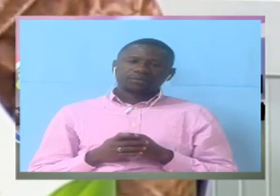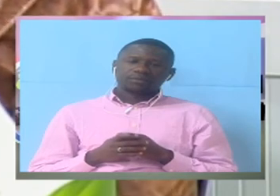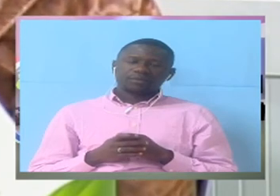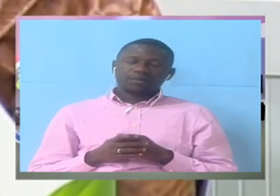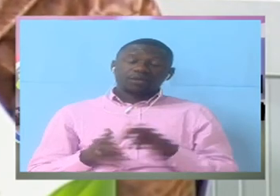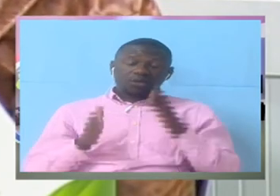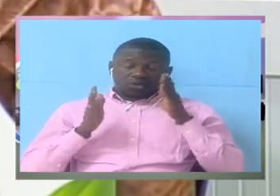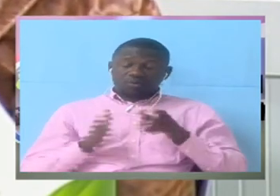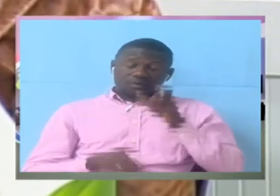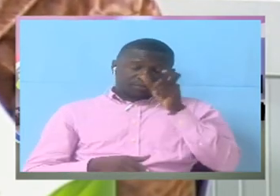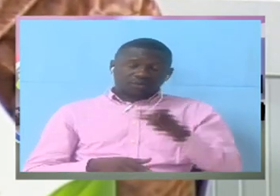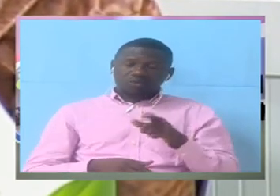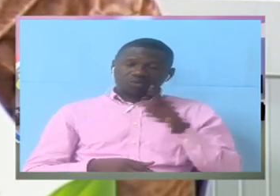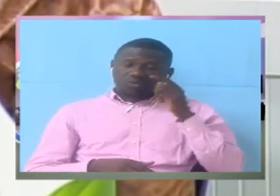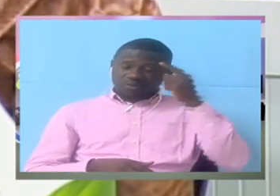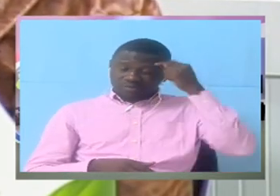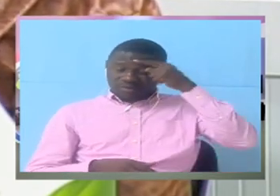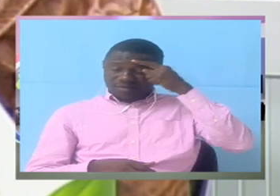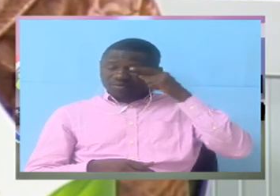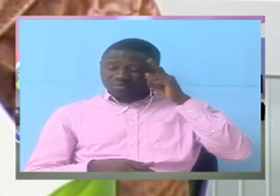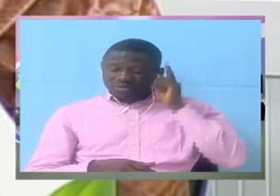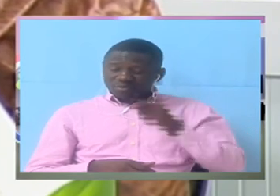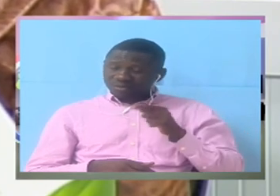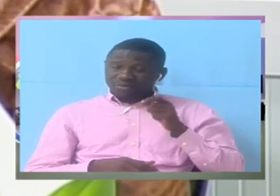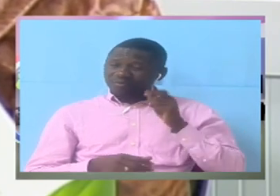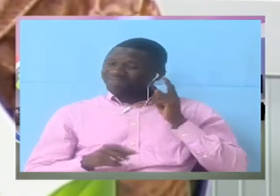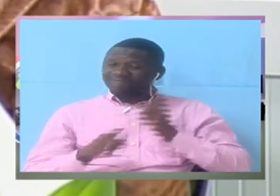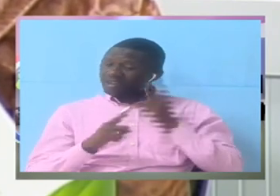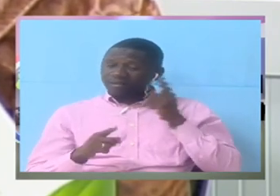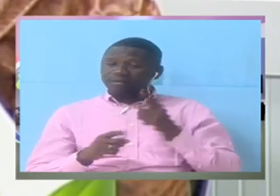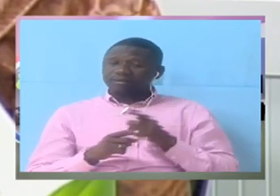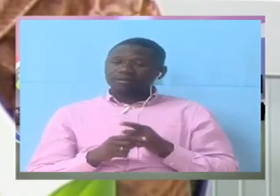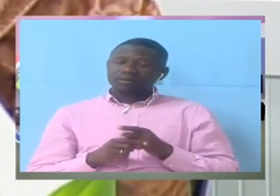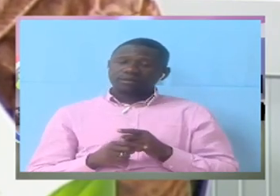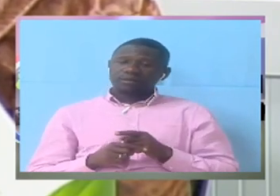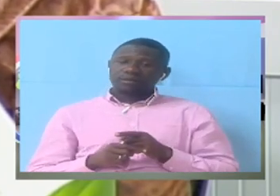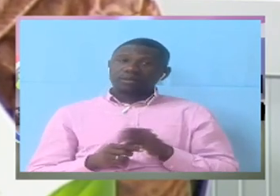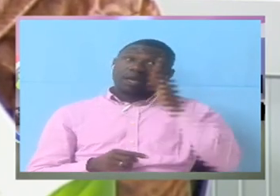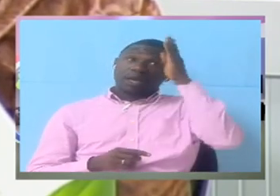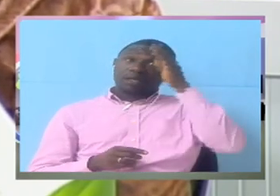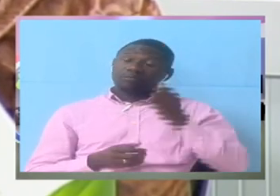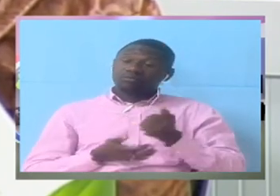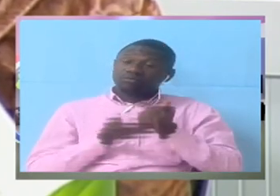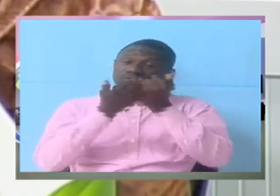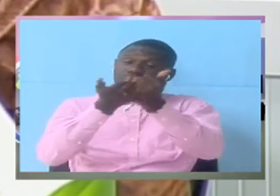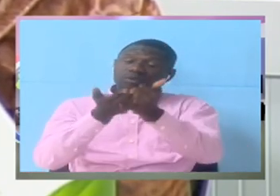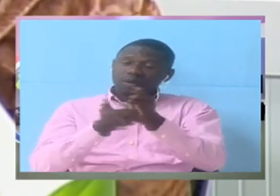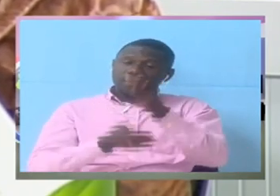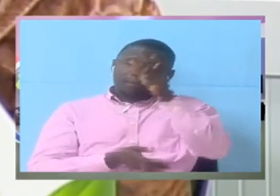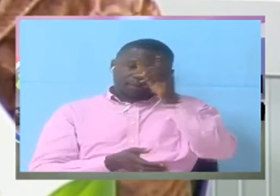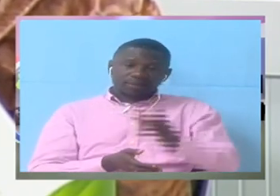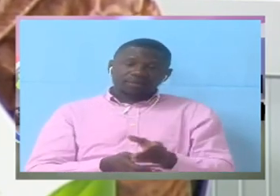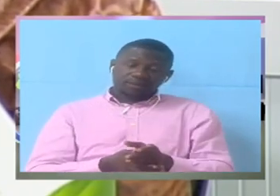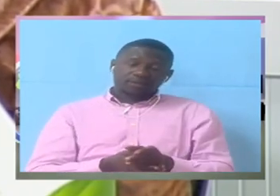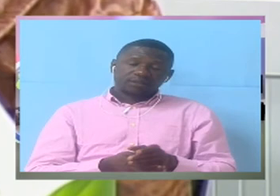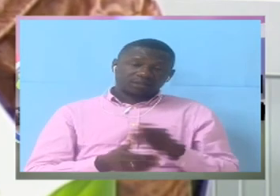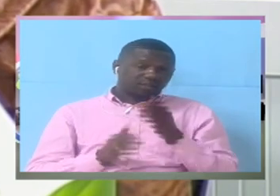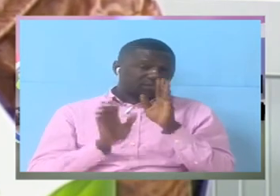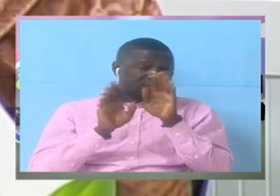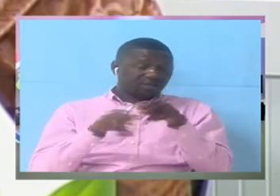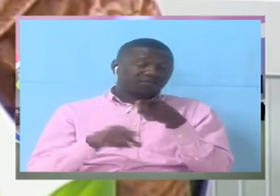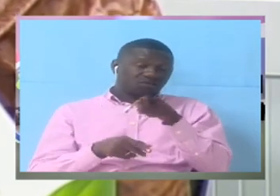bak. Human being, your brain ought to be smart. Alay hadamadum solode. God has endowed a human being. Atudete fam mari le bu. It's left to